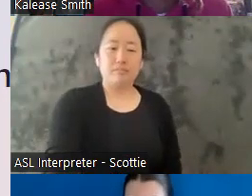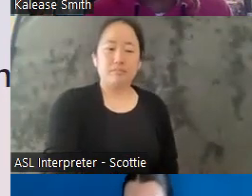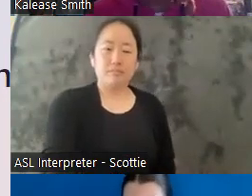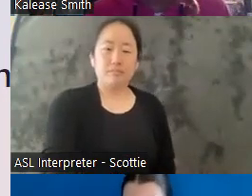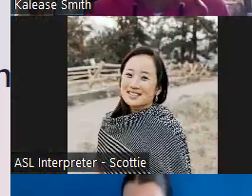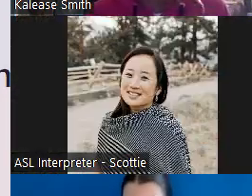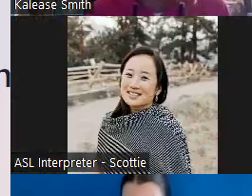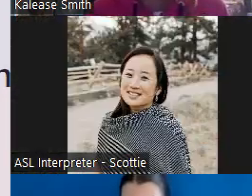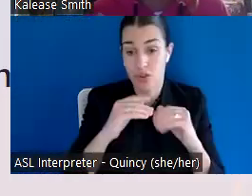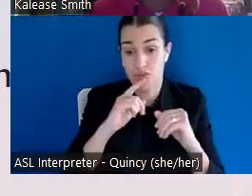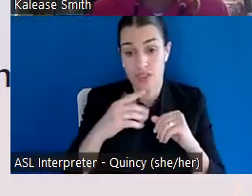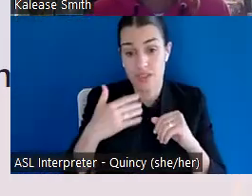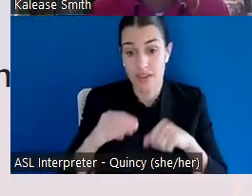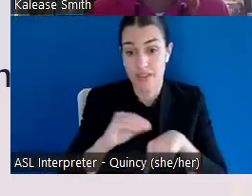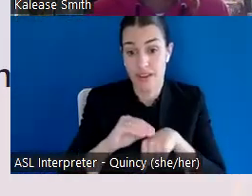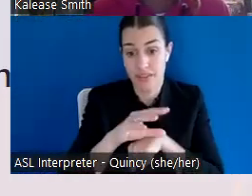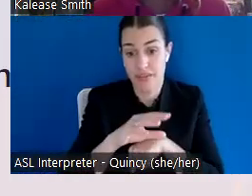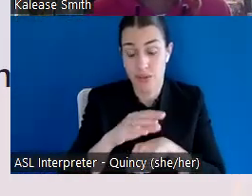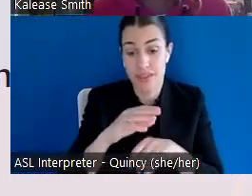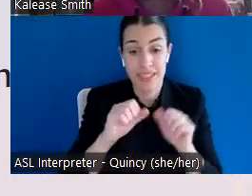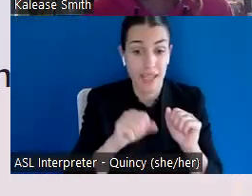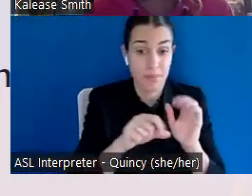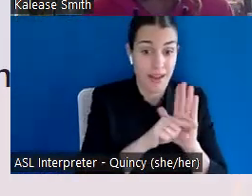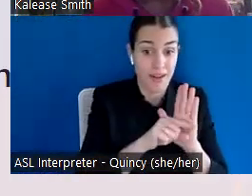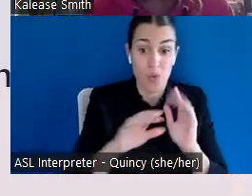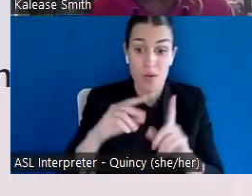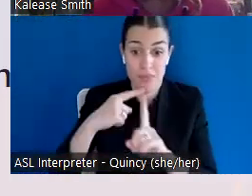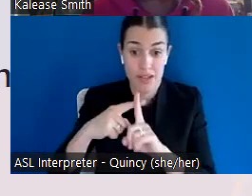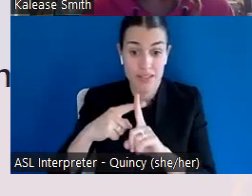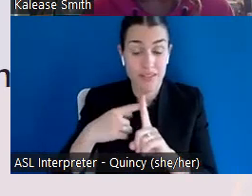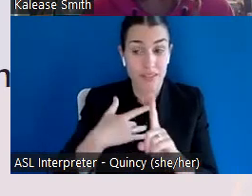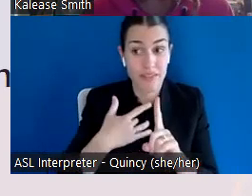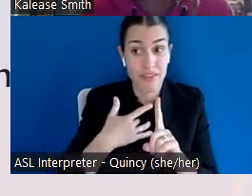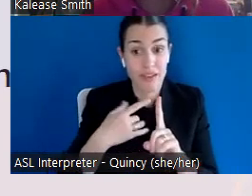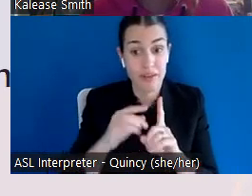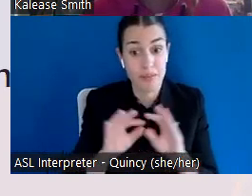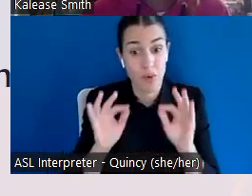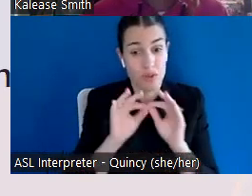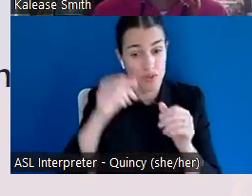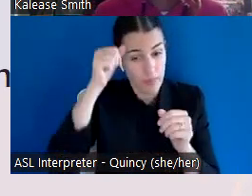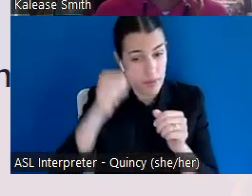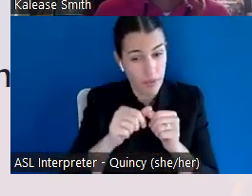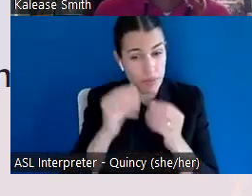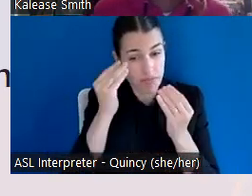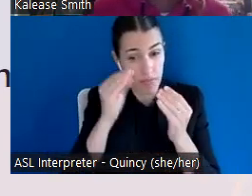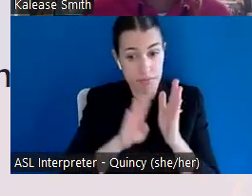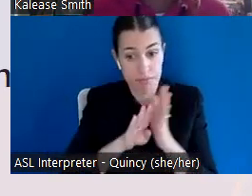peers, and it can be negative, but it can also be positive. And I think that's that is what we need to build on, for